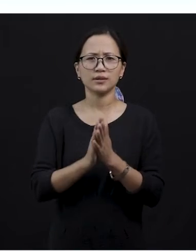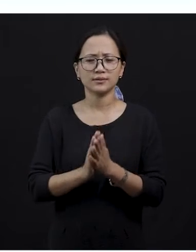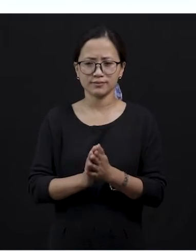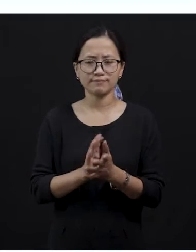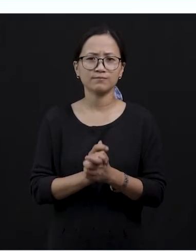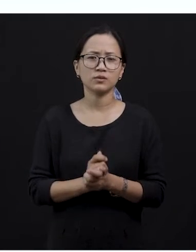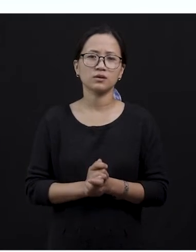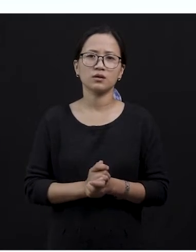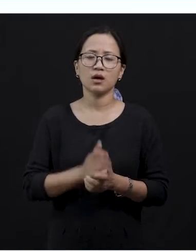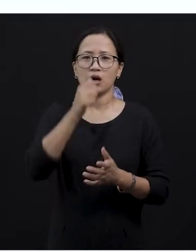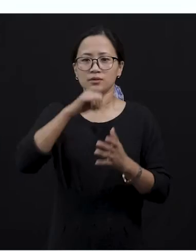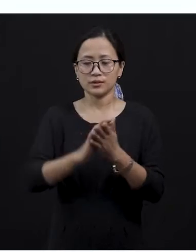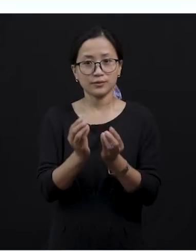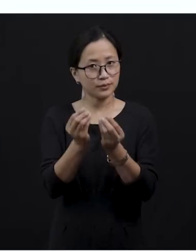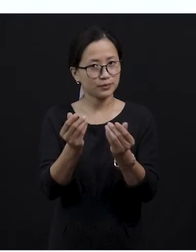Solids.